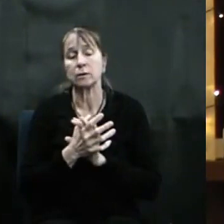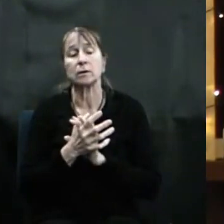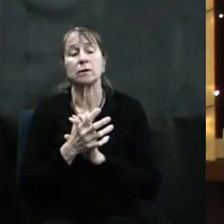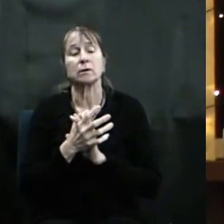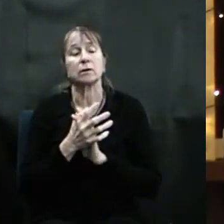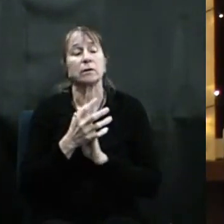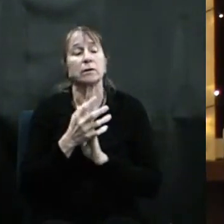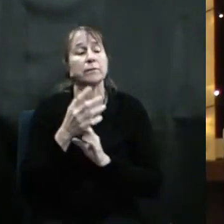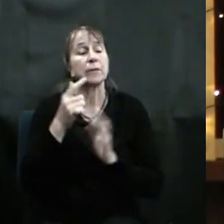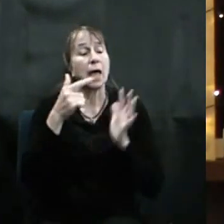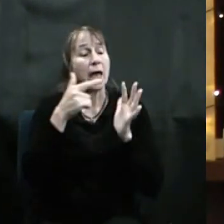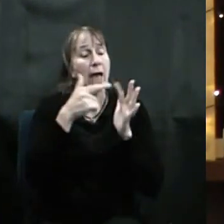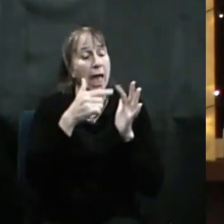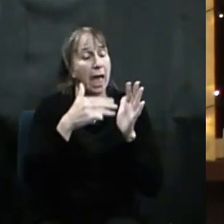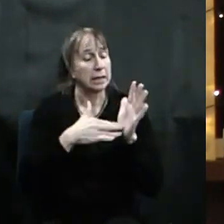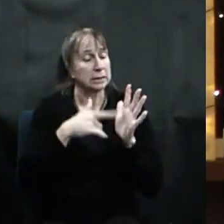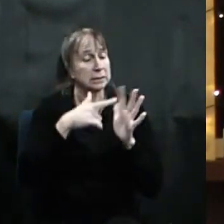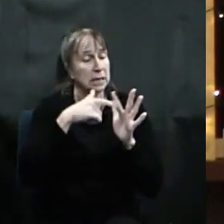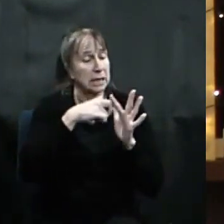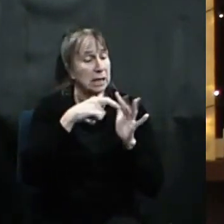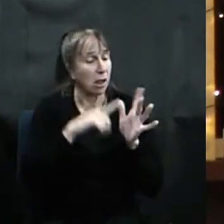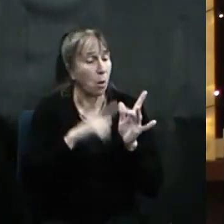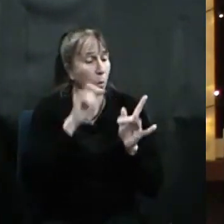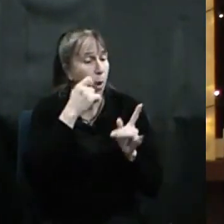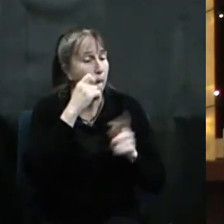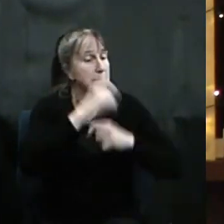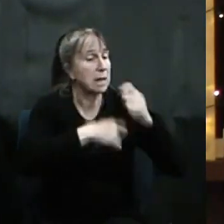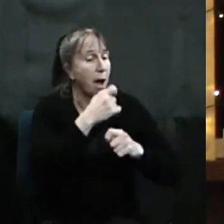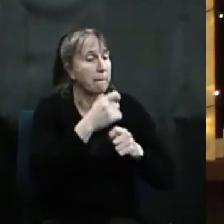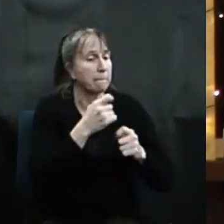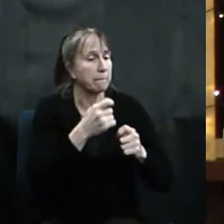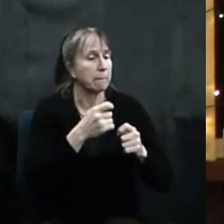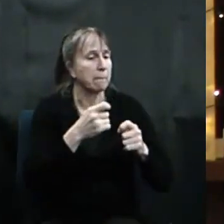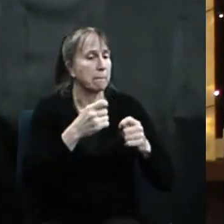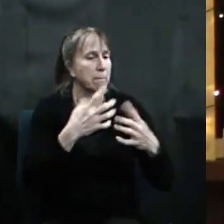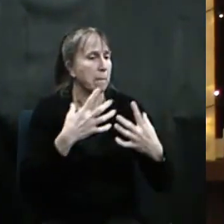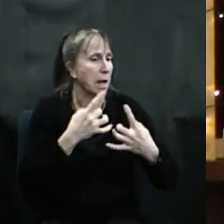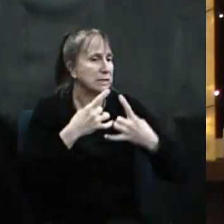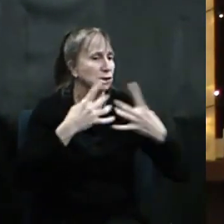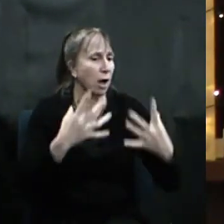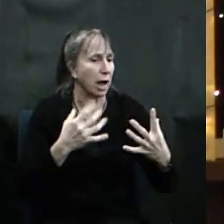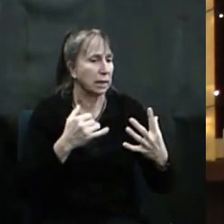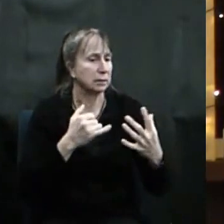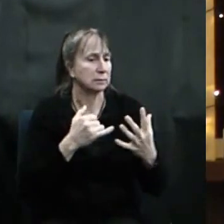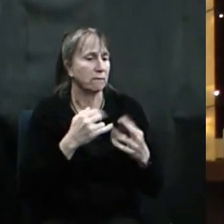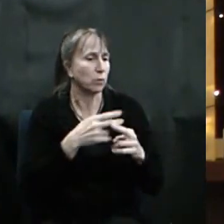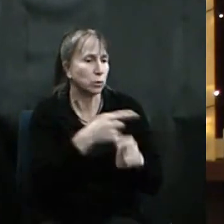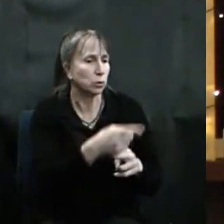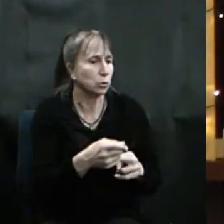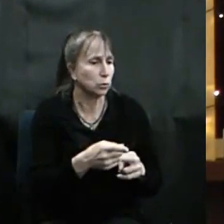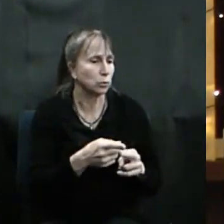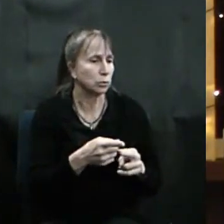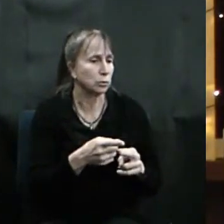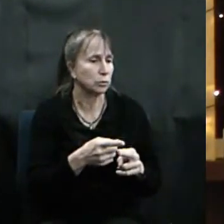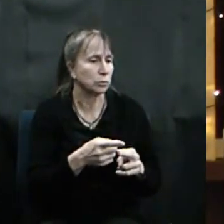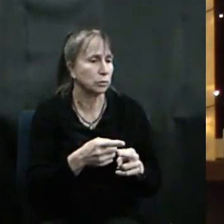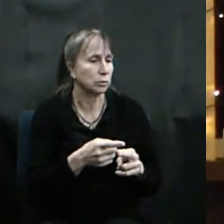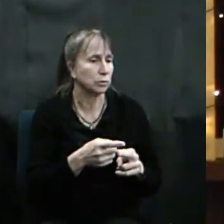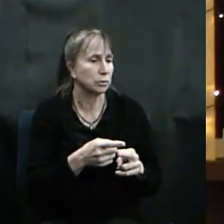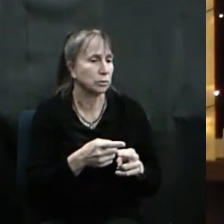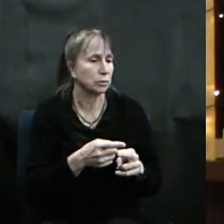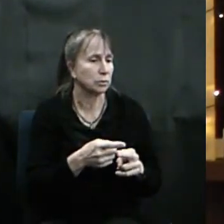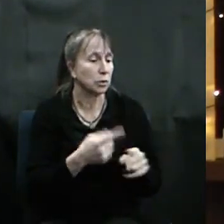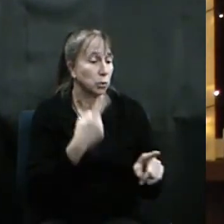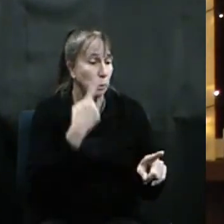a sign. According to all that he has done, you shall do. When this comes,